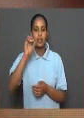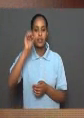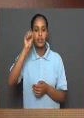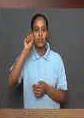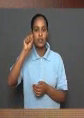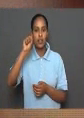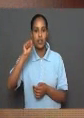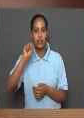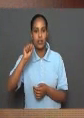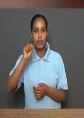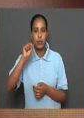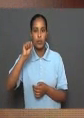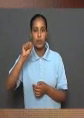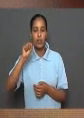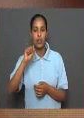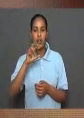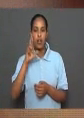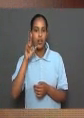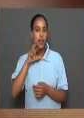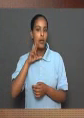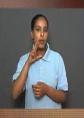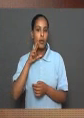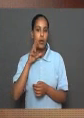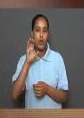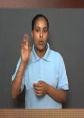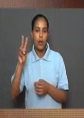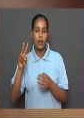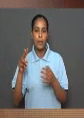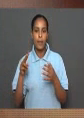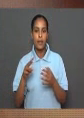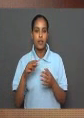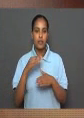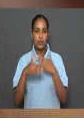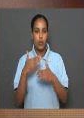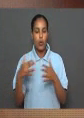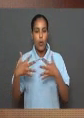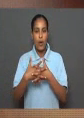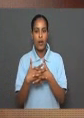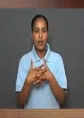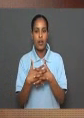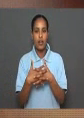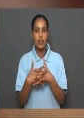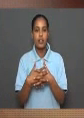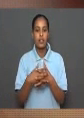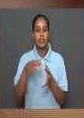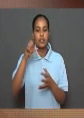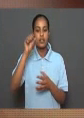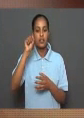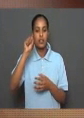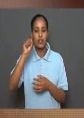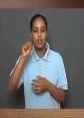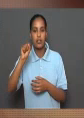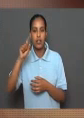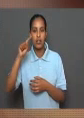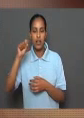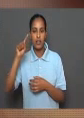Styrene butadiene rubber is a copolymer as well. It combines styrene